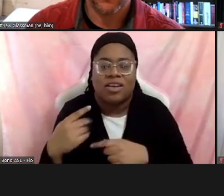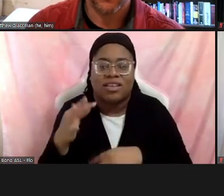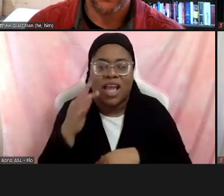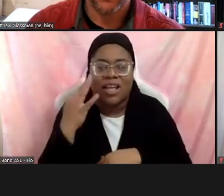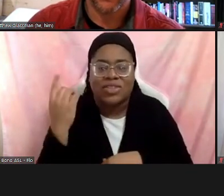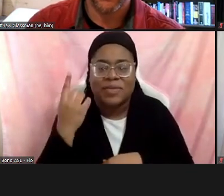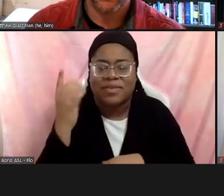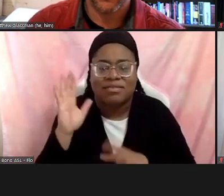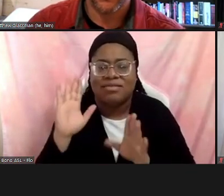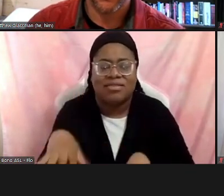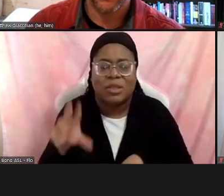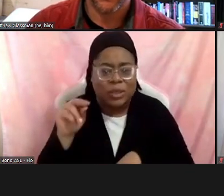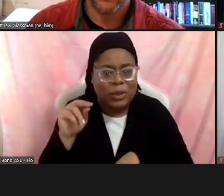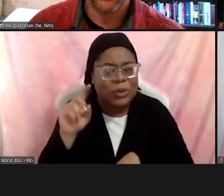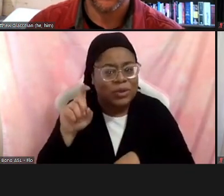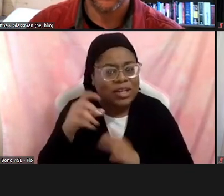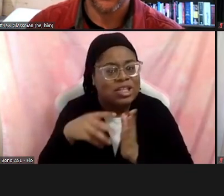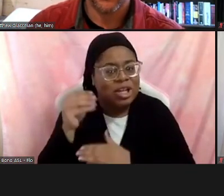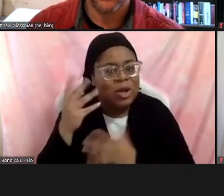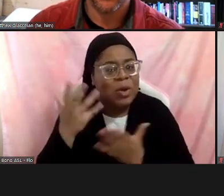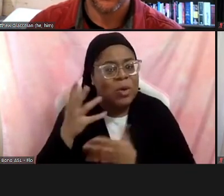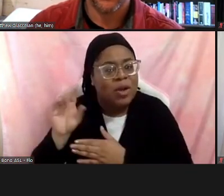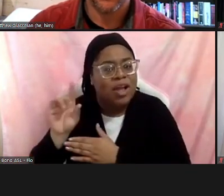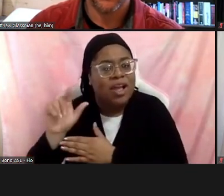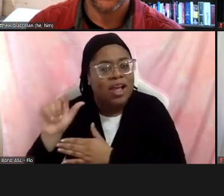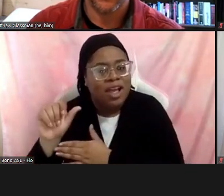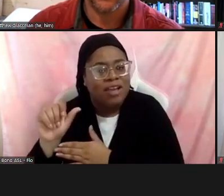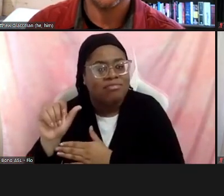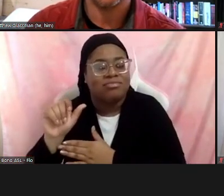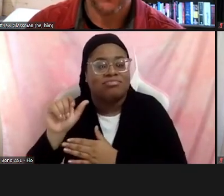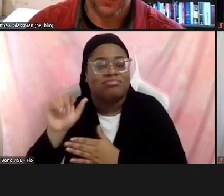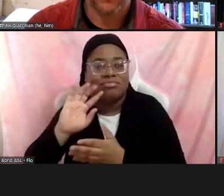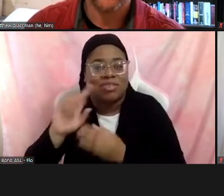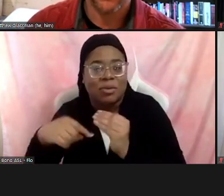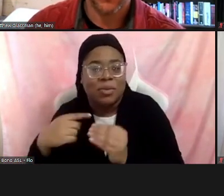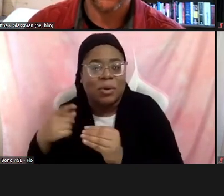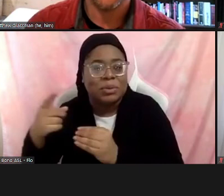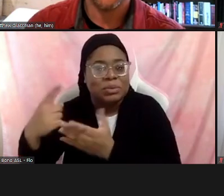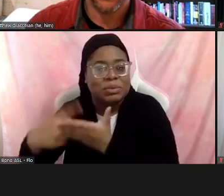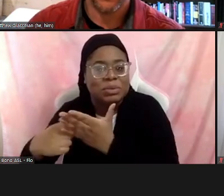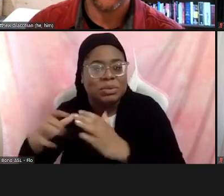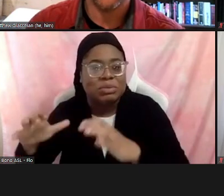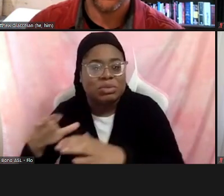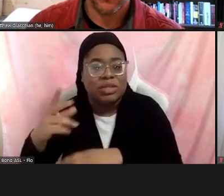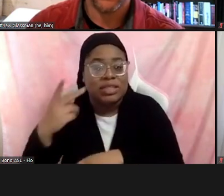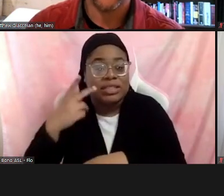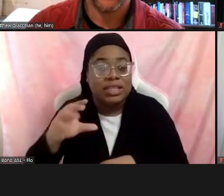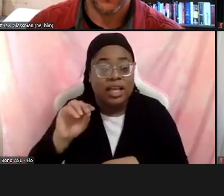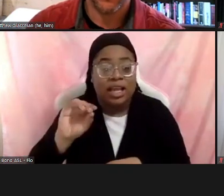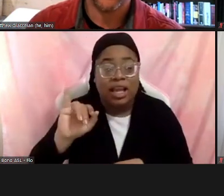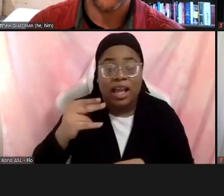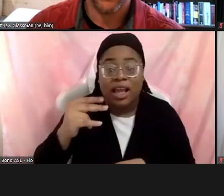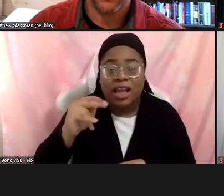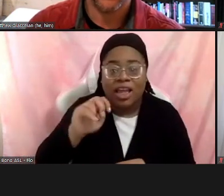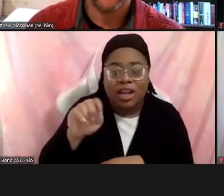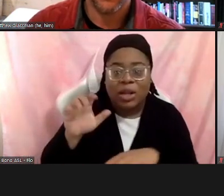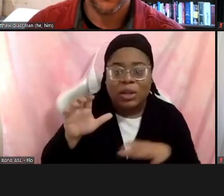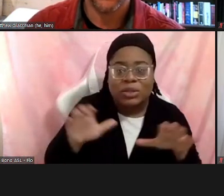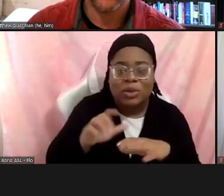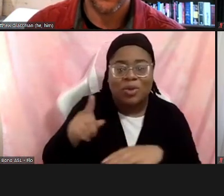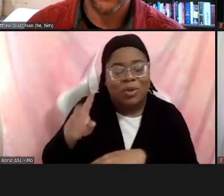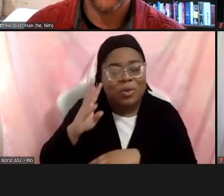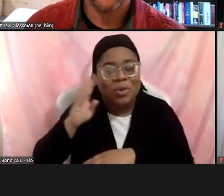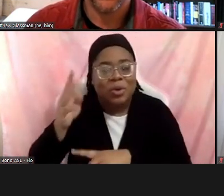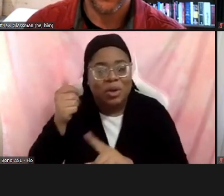you need to learn about what Clara Takarabe is doing. Look at what Oihane Amurrio is doing. You're creating your